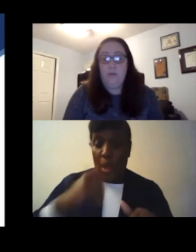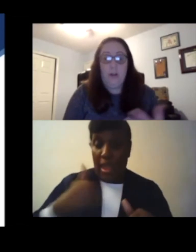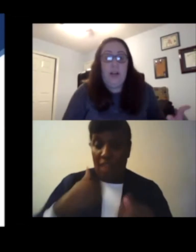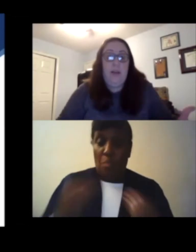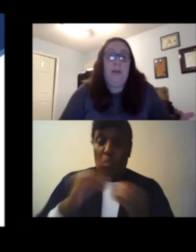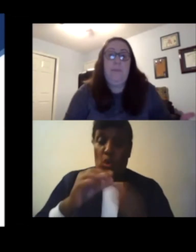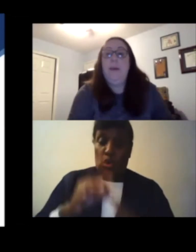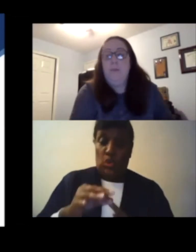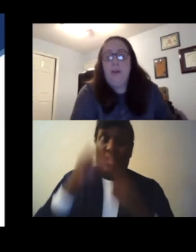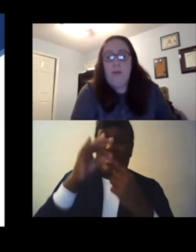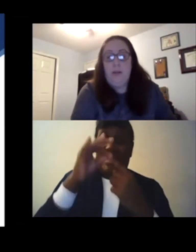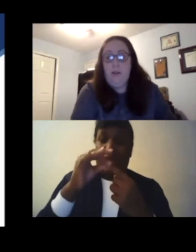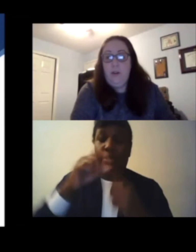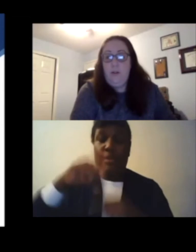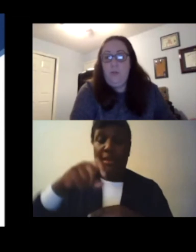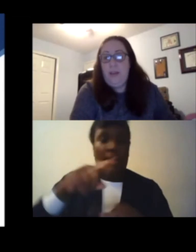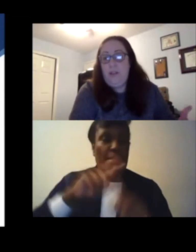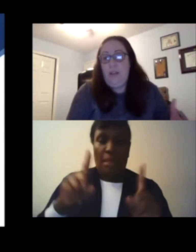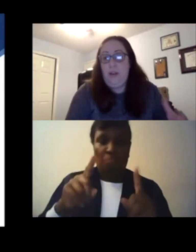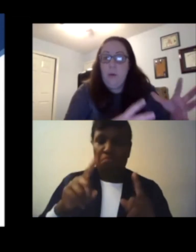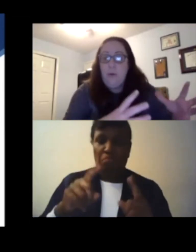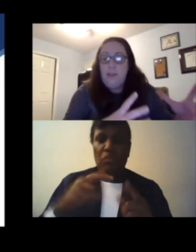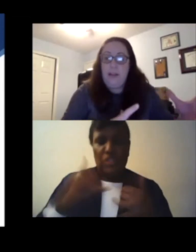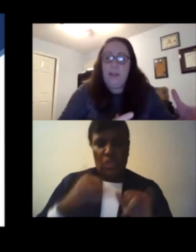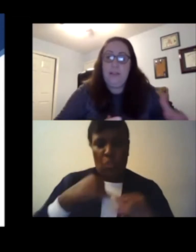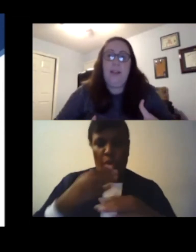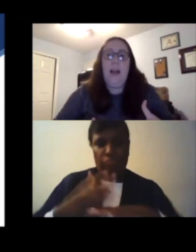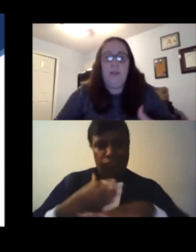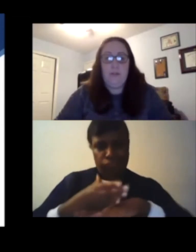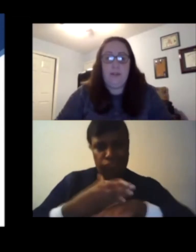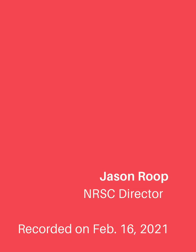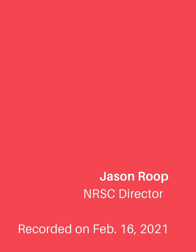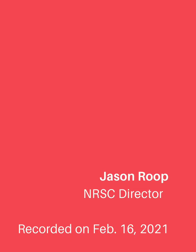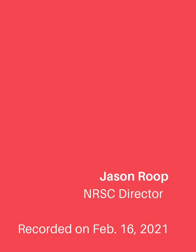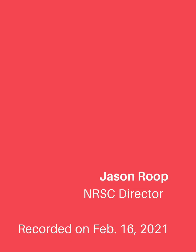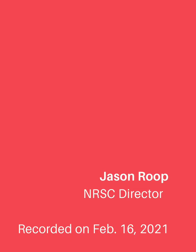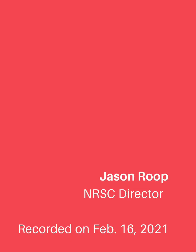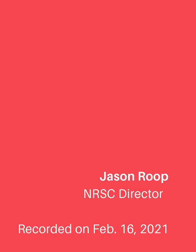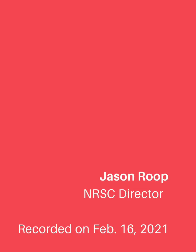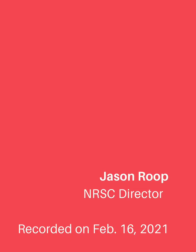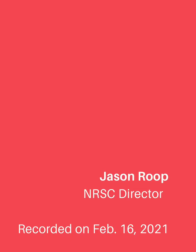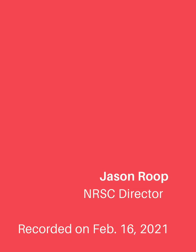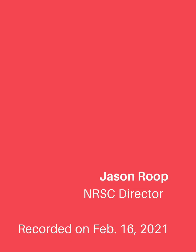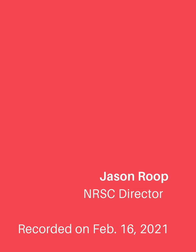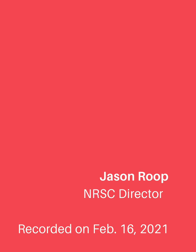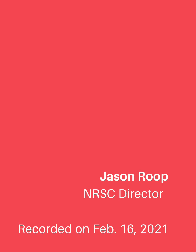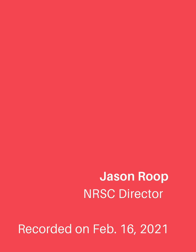so for a child that may be a print reader, we can incorporate that into the calendar system.